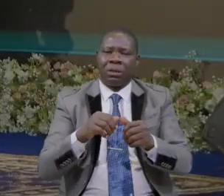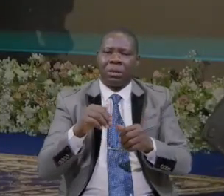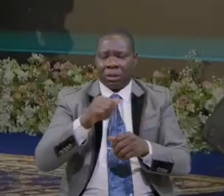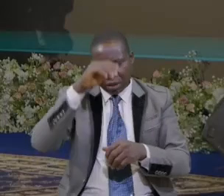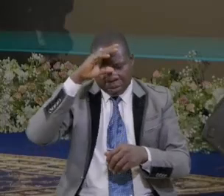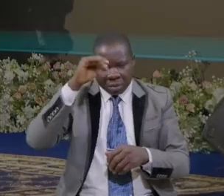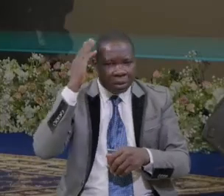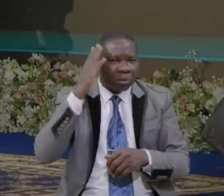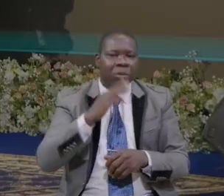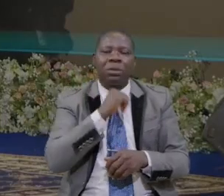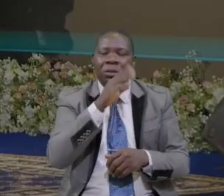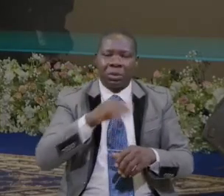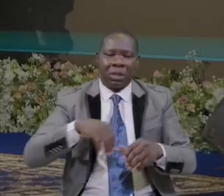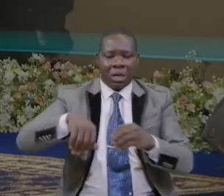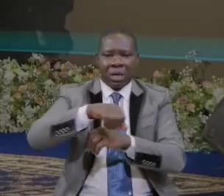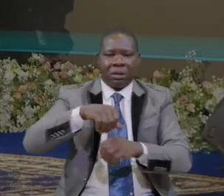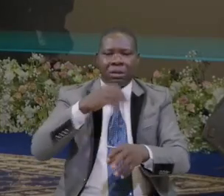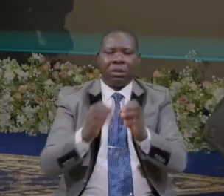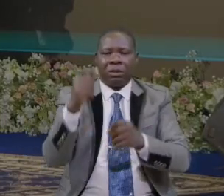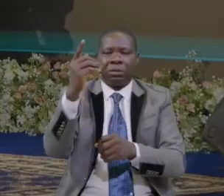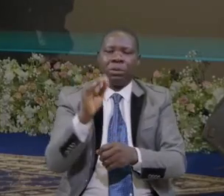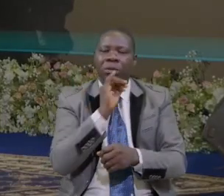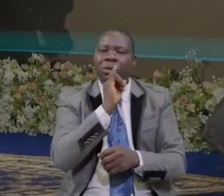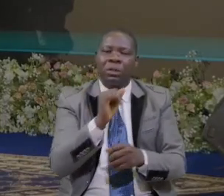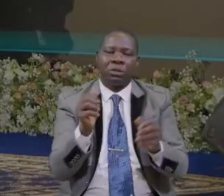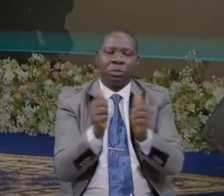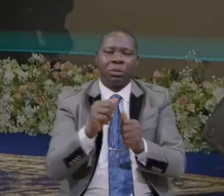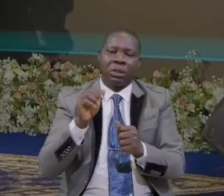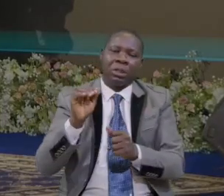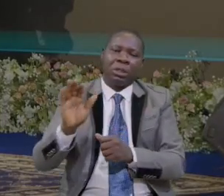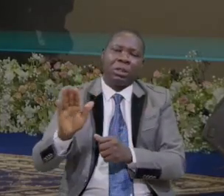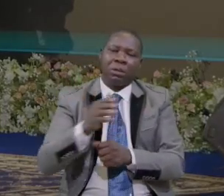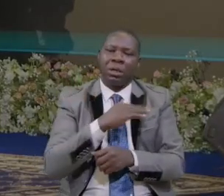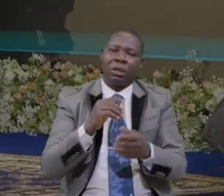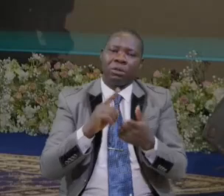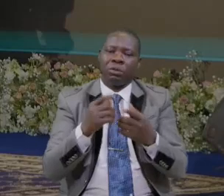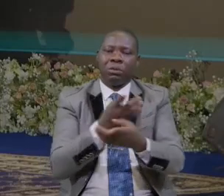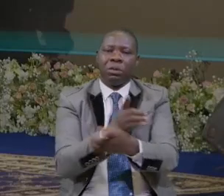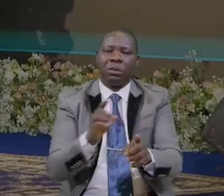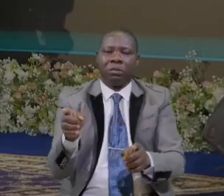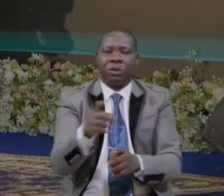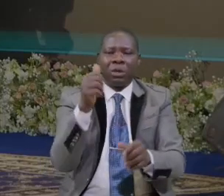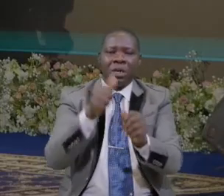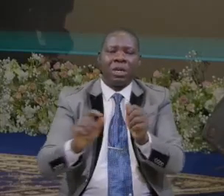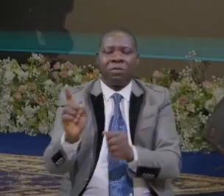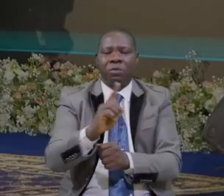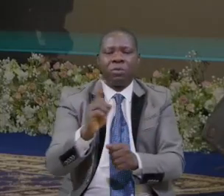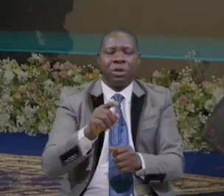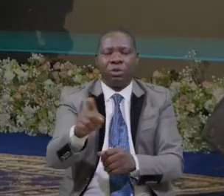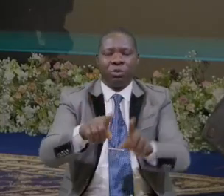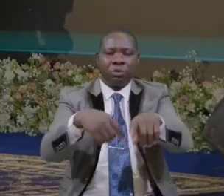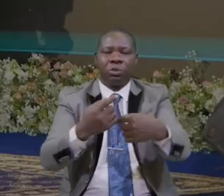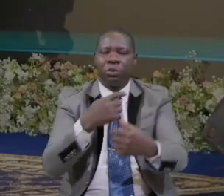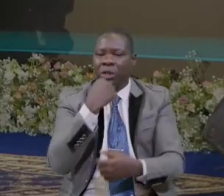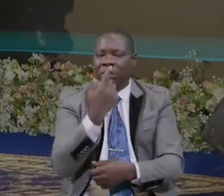is with him? And he said, to deliver you everywhere you go, says the